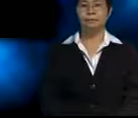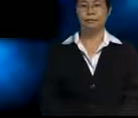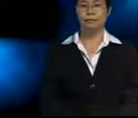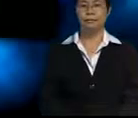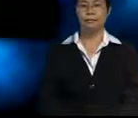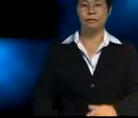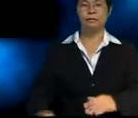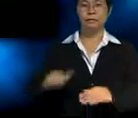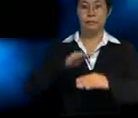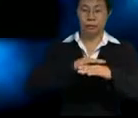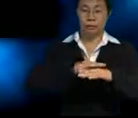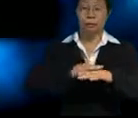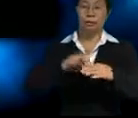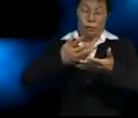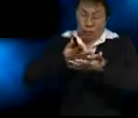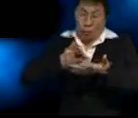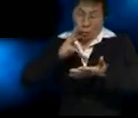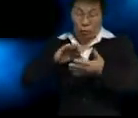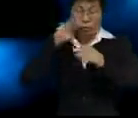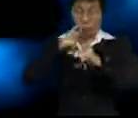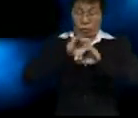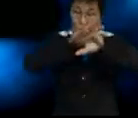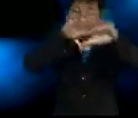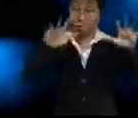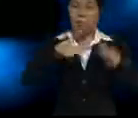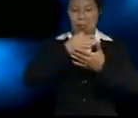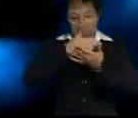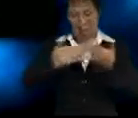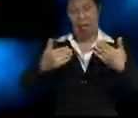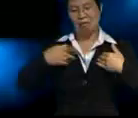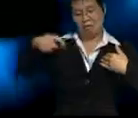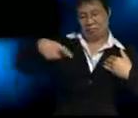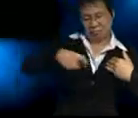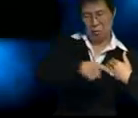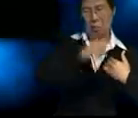Although the filtrate looks clear, there are some microorganisms.